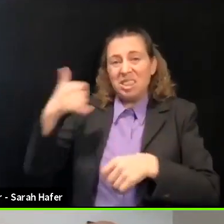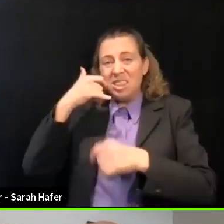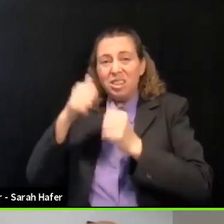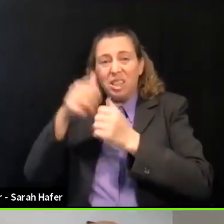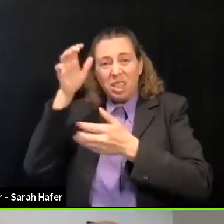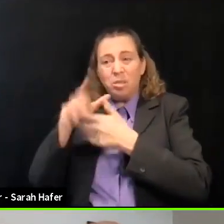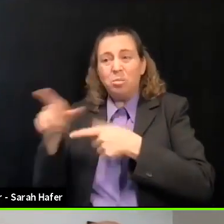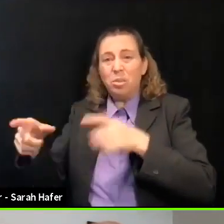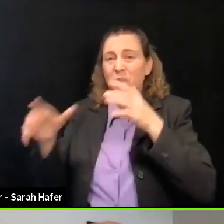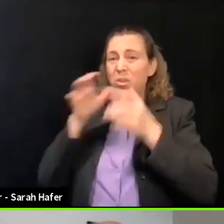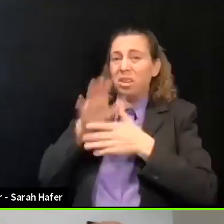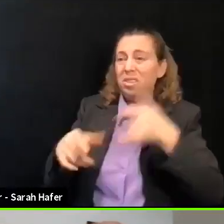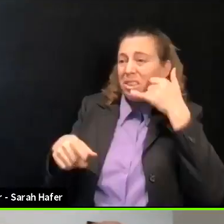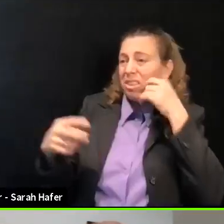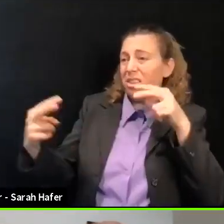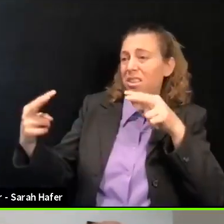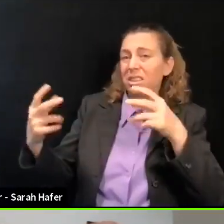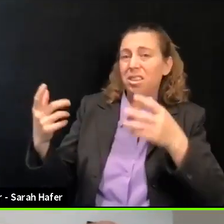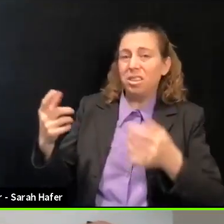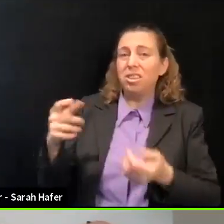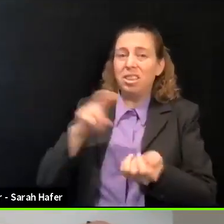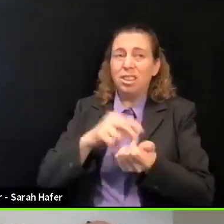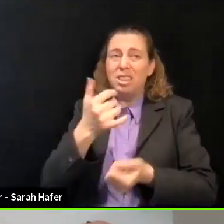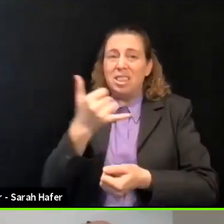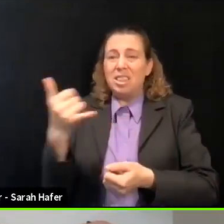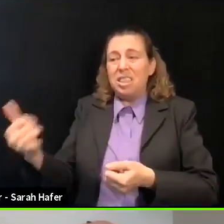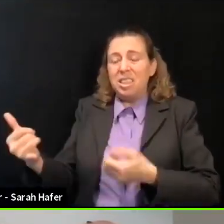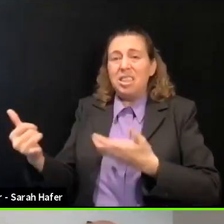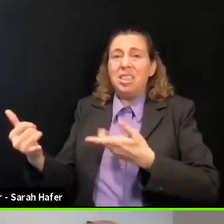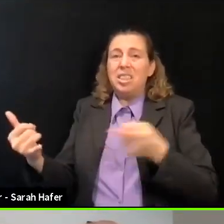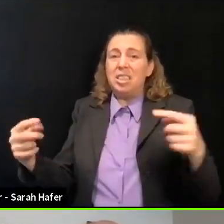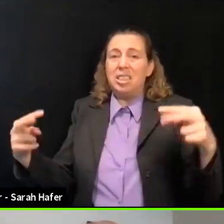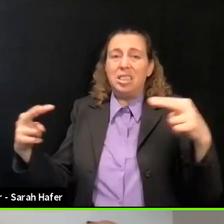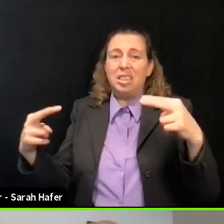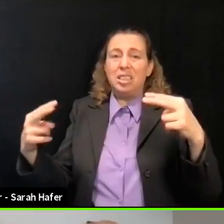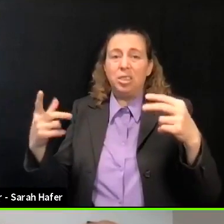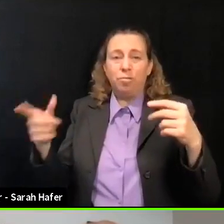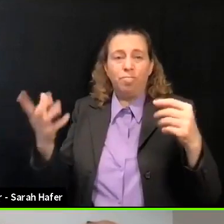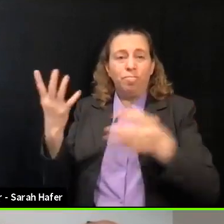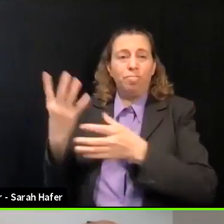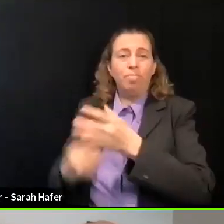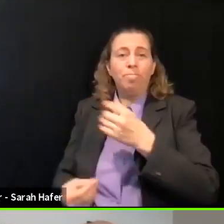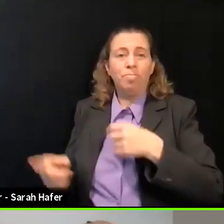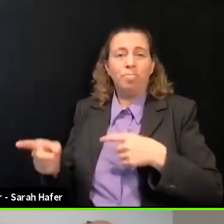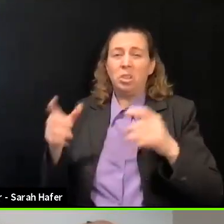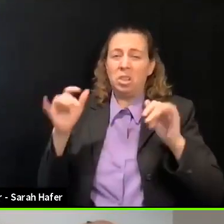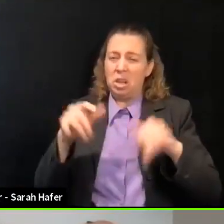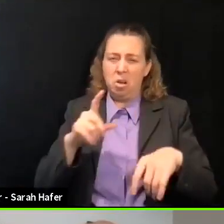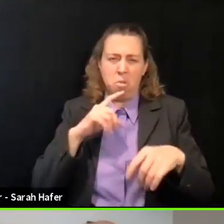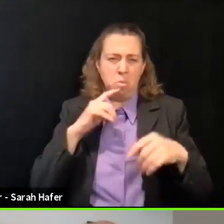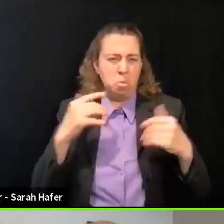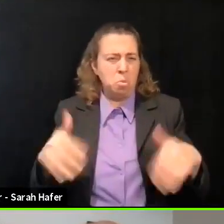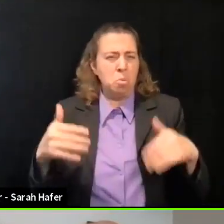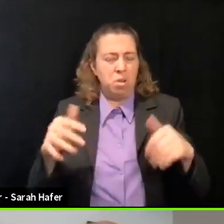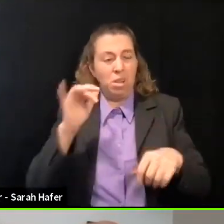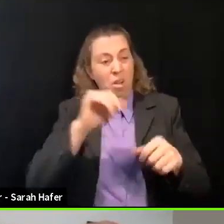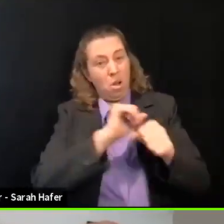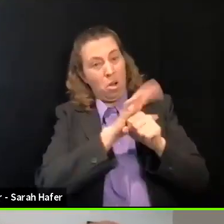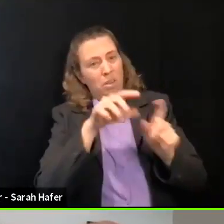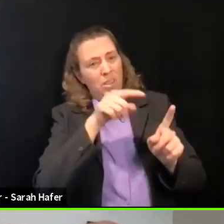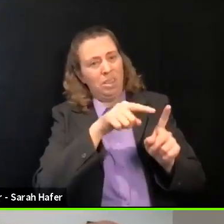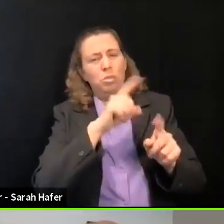through. So all of those factors are affecting all of us, regardless of the cause of death. And as you